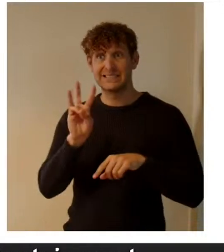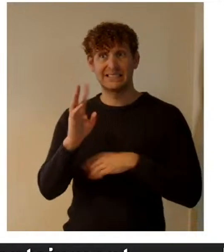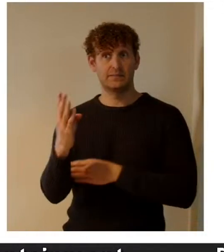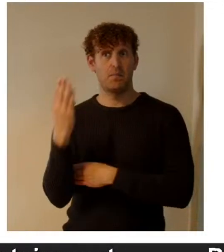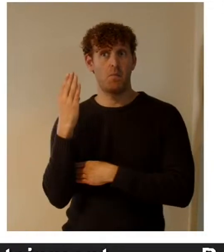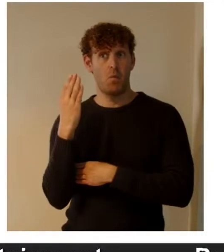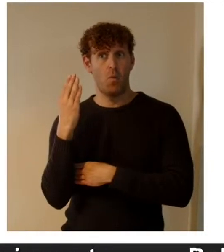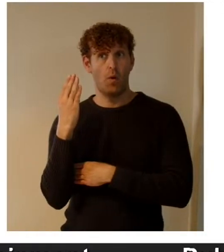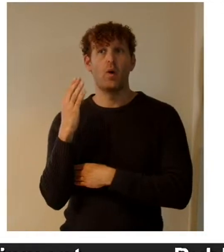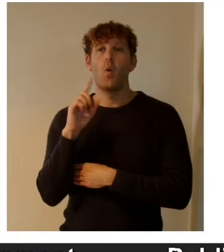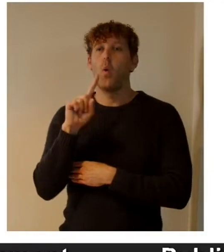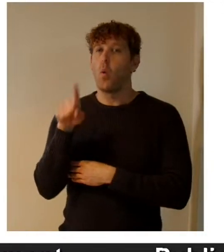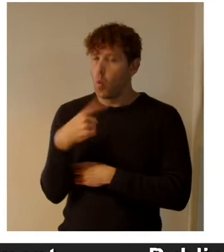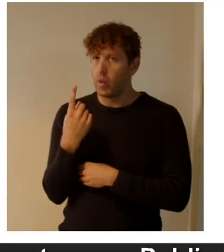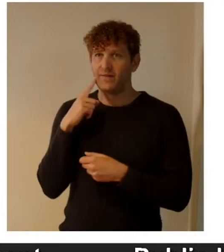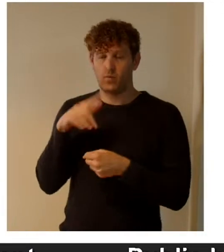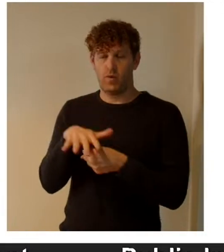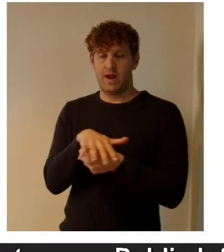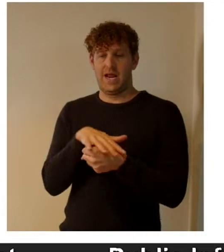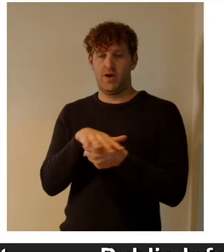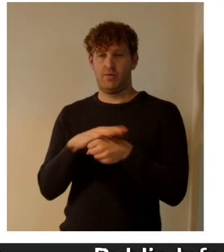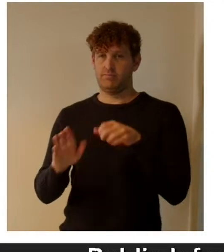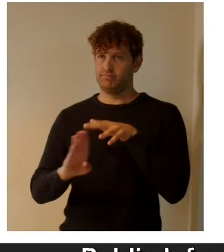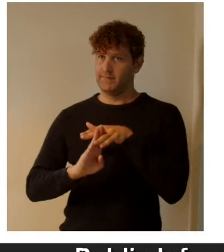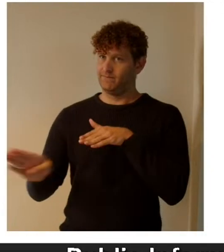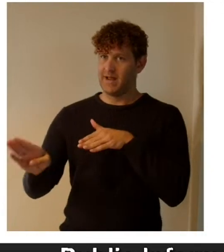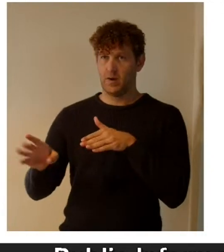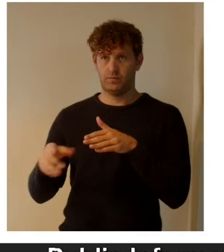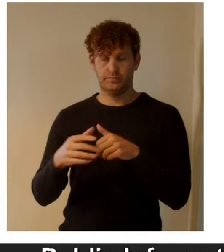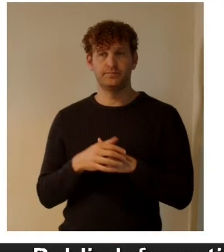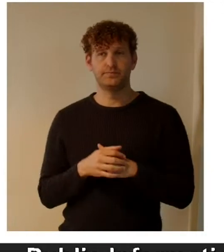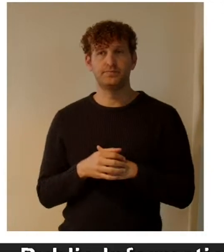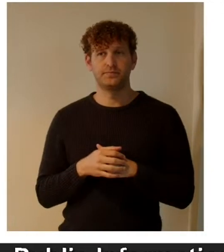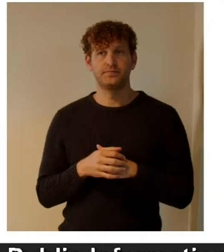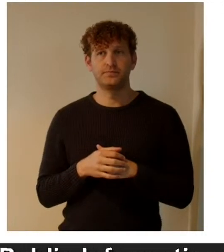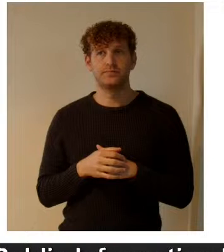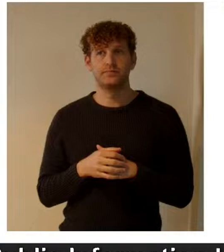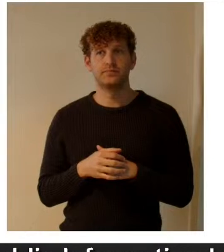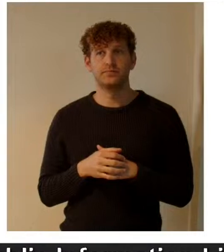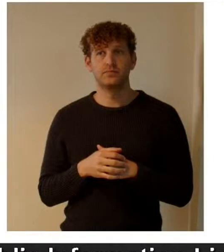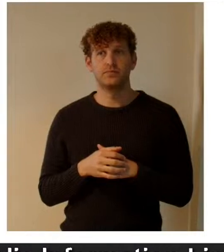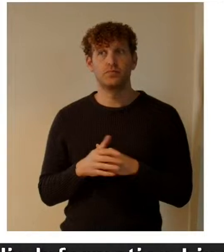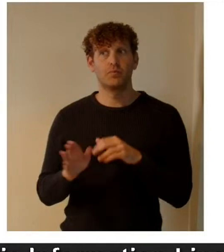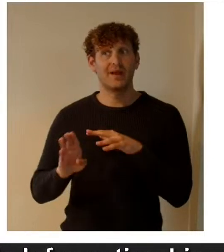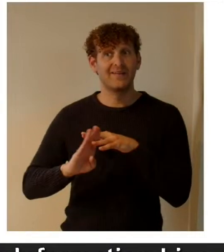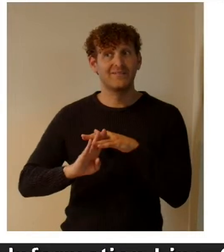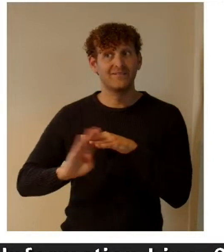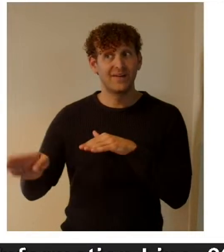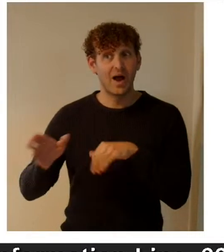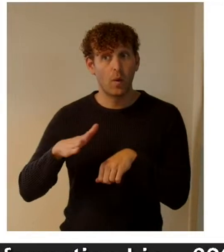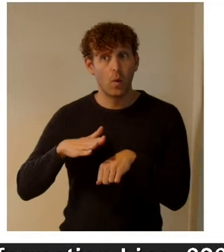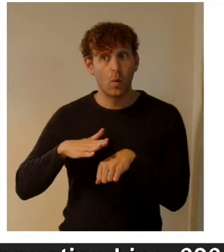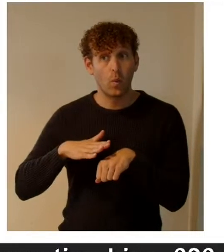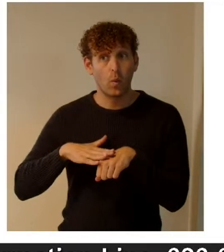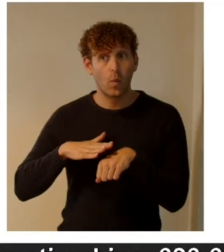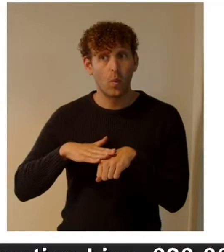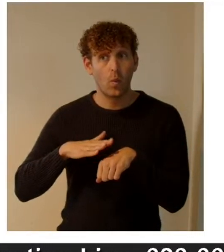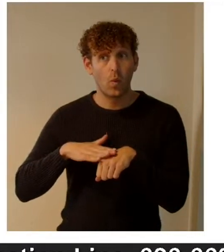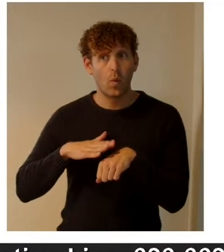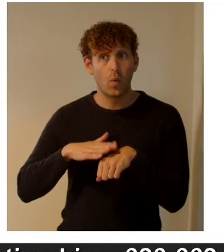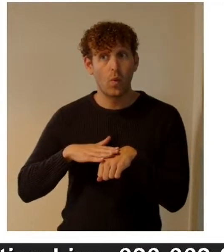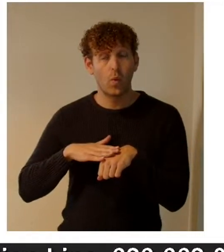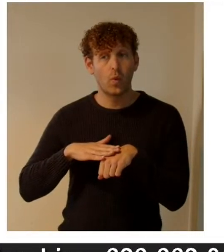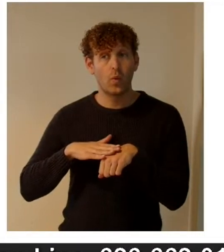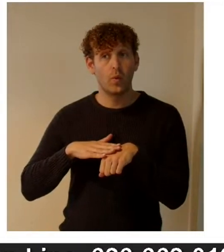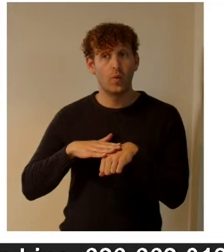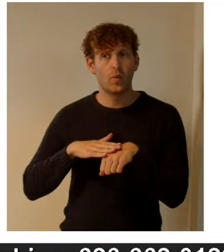evacuation ordered areas. Once an area has been downgraded to evacuation warning, the checkpoints